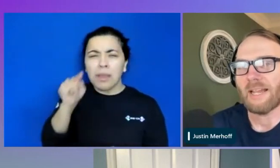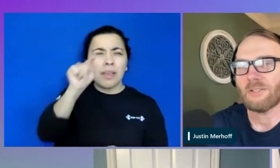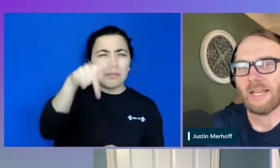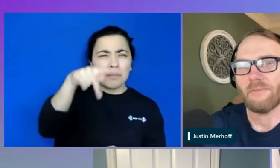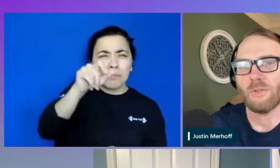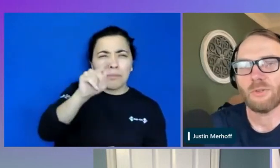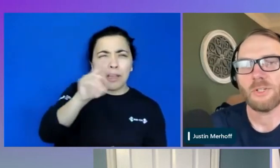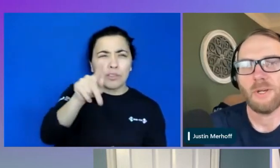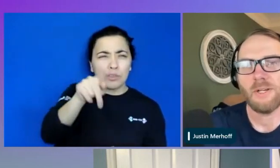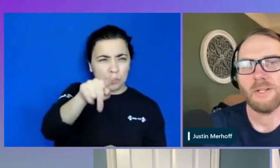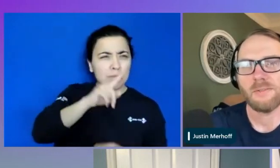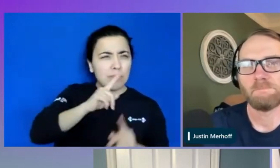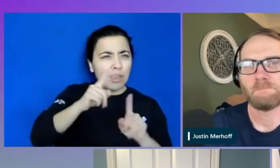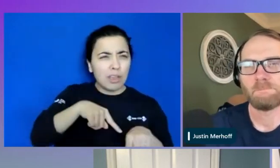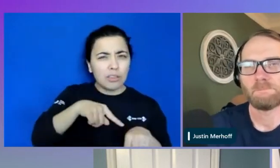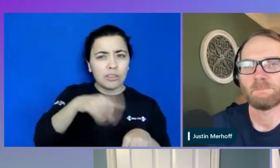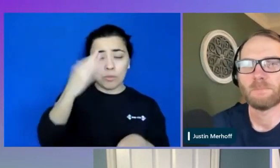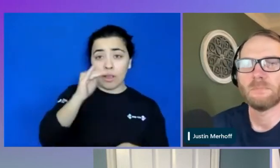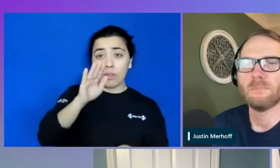we actually have a user experience?